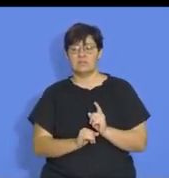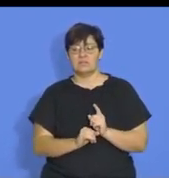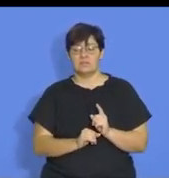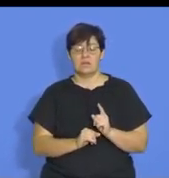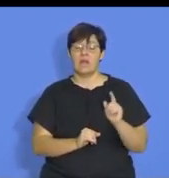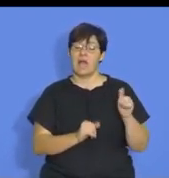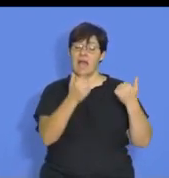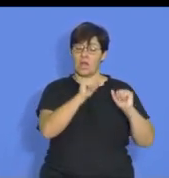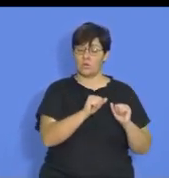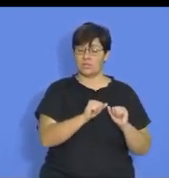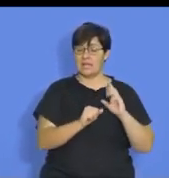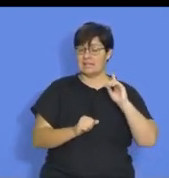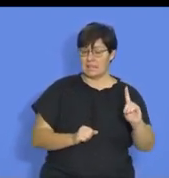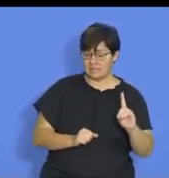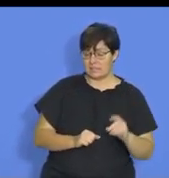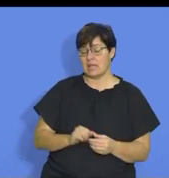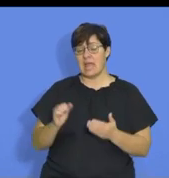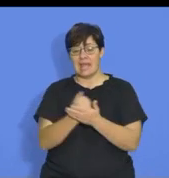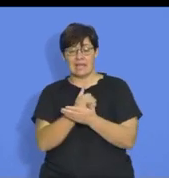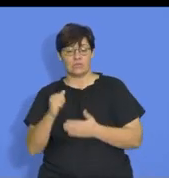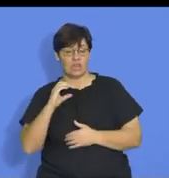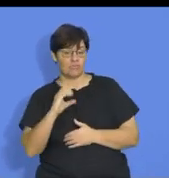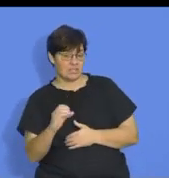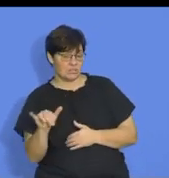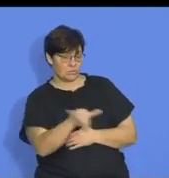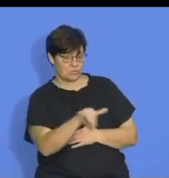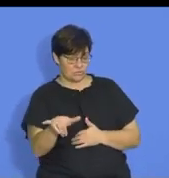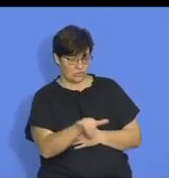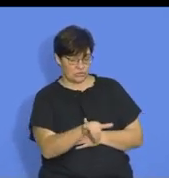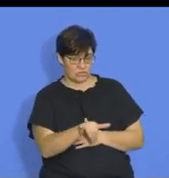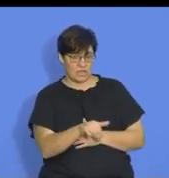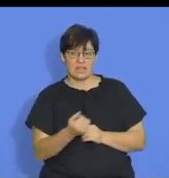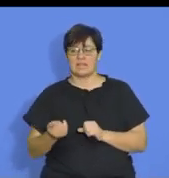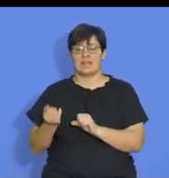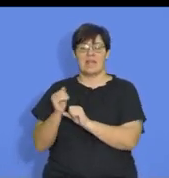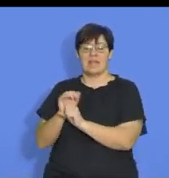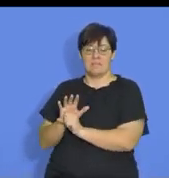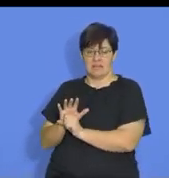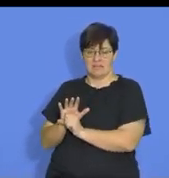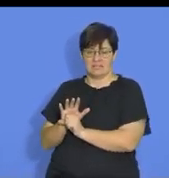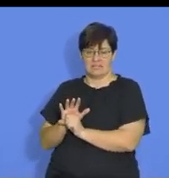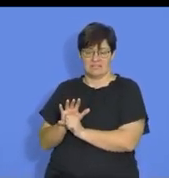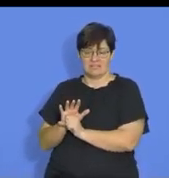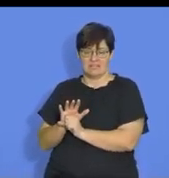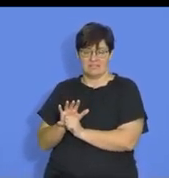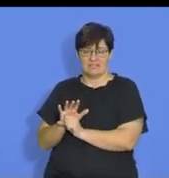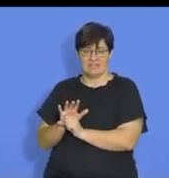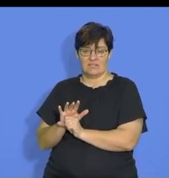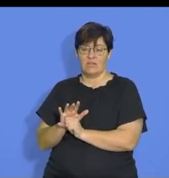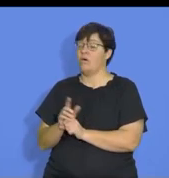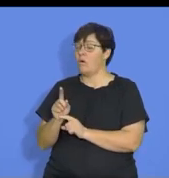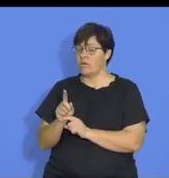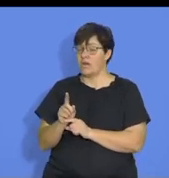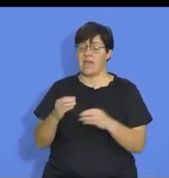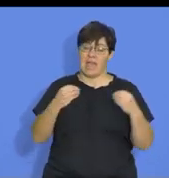is debited, which account is credited, and obviously the impact this particular transaction has